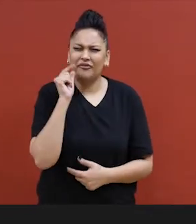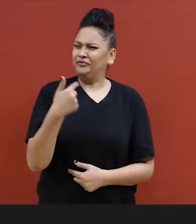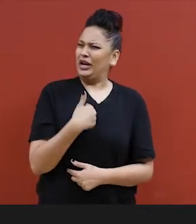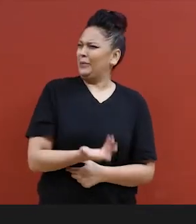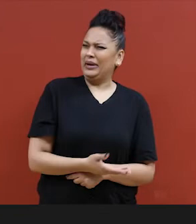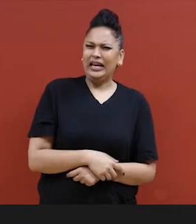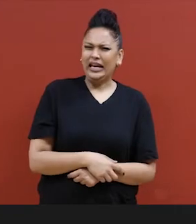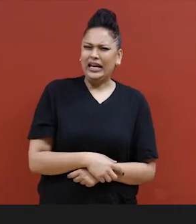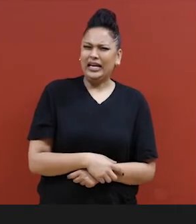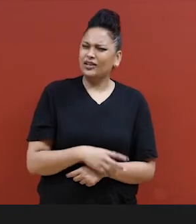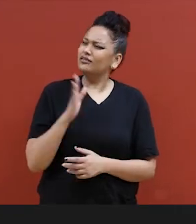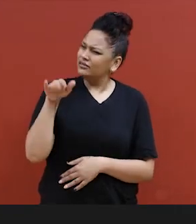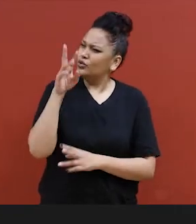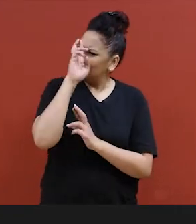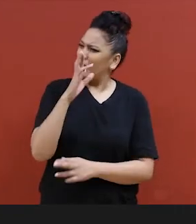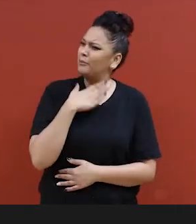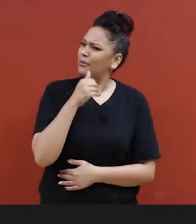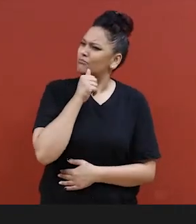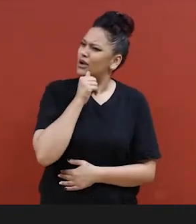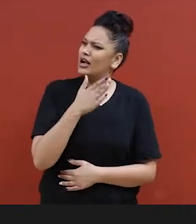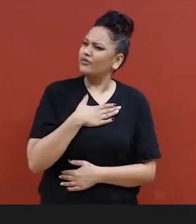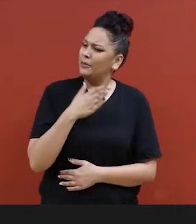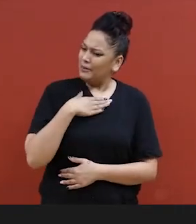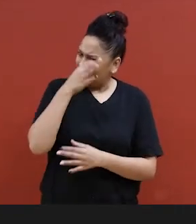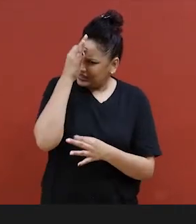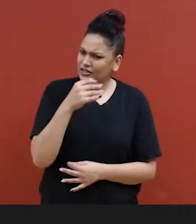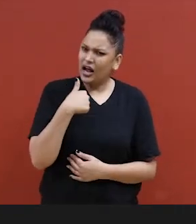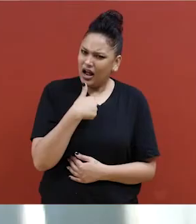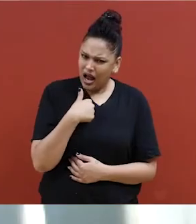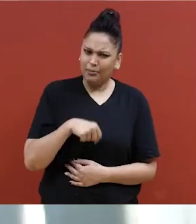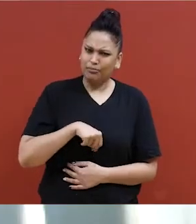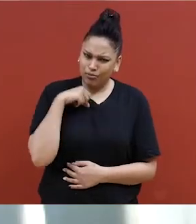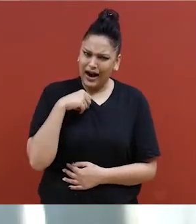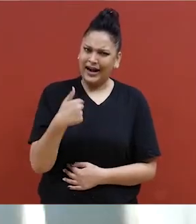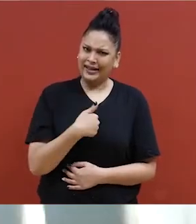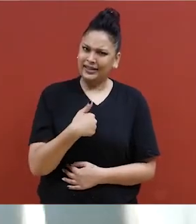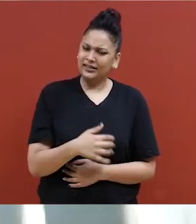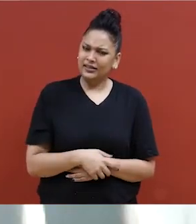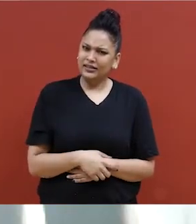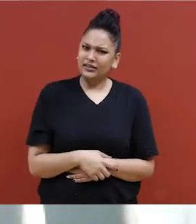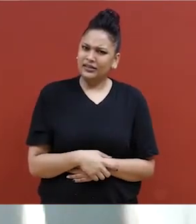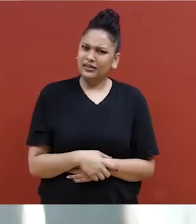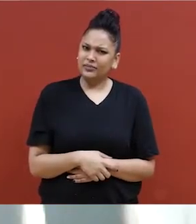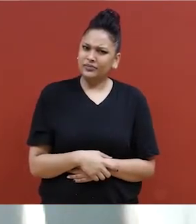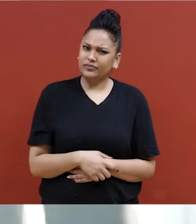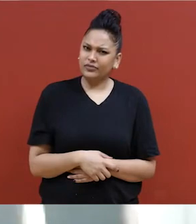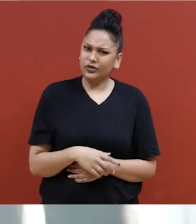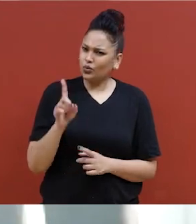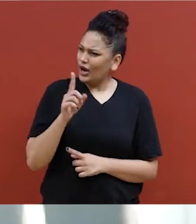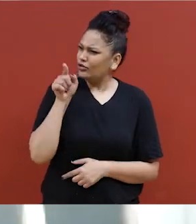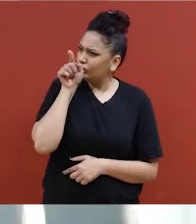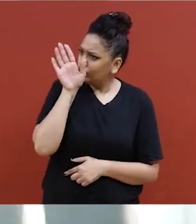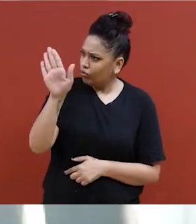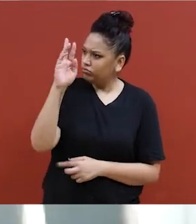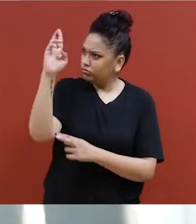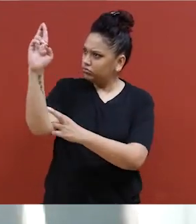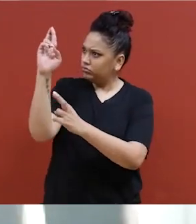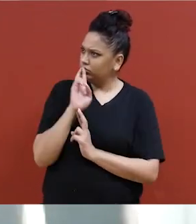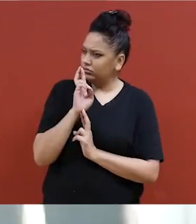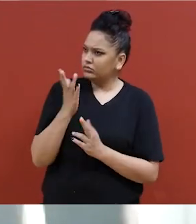and not for me. So I don't feel like my dignity is being respected. You would think that in